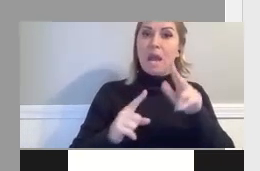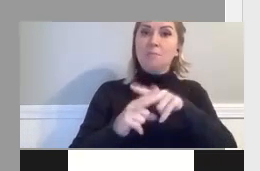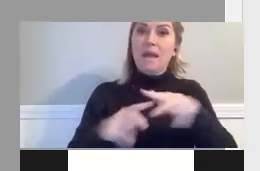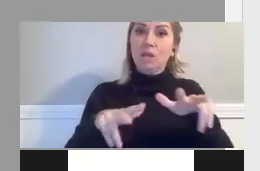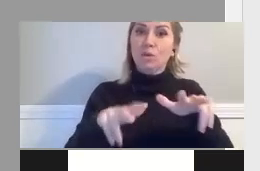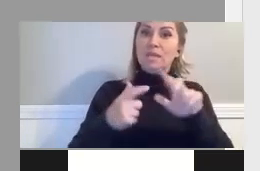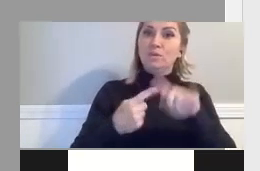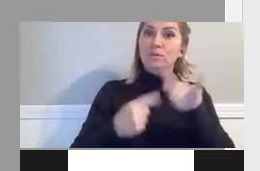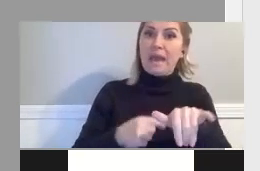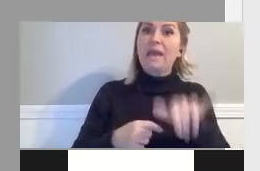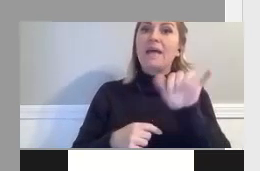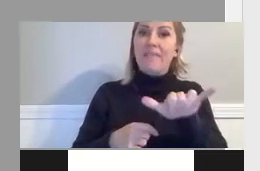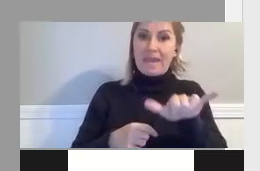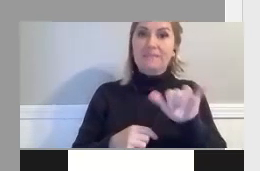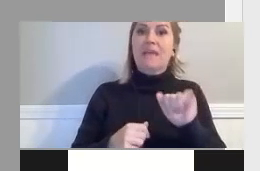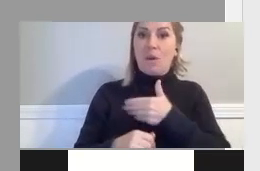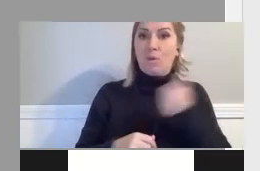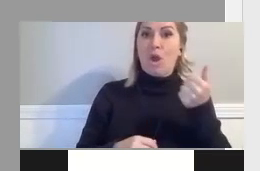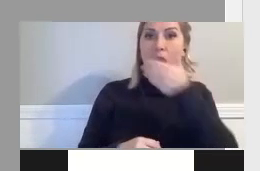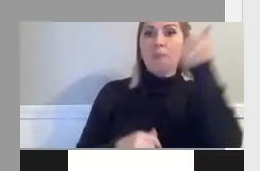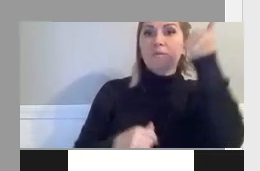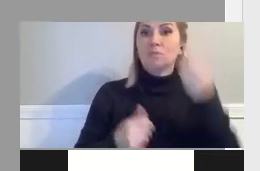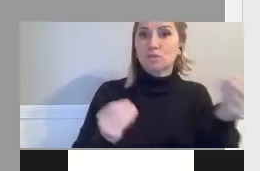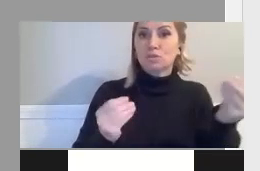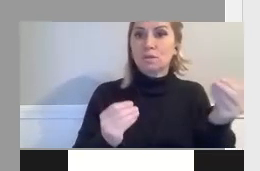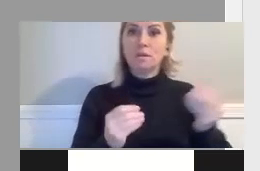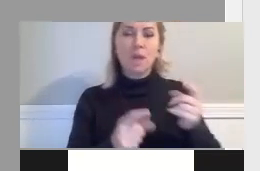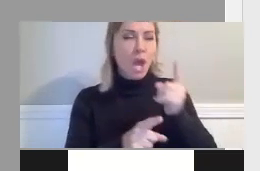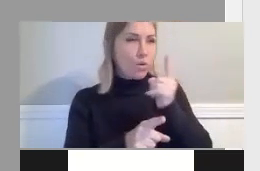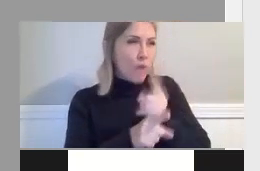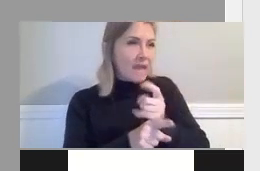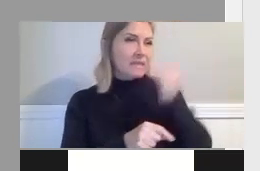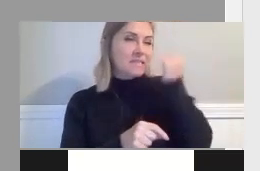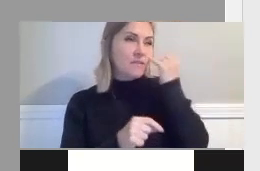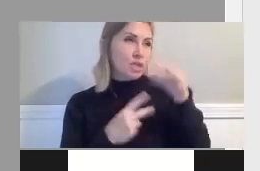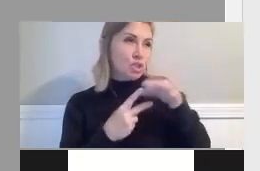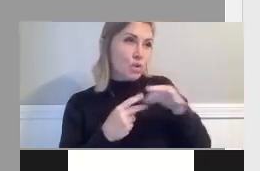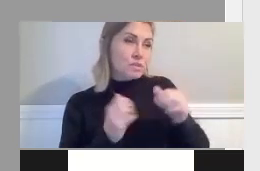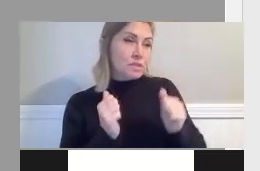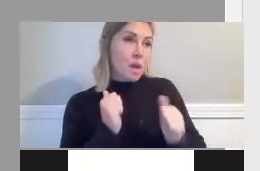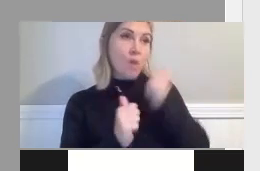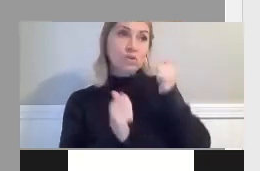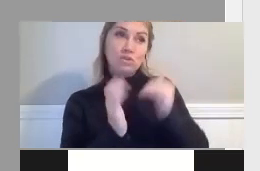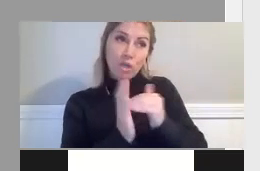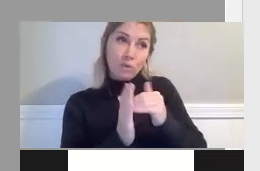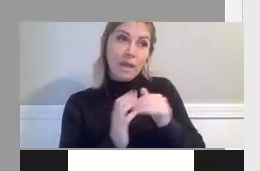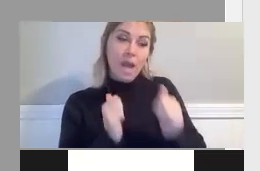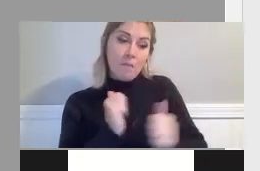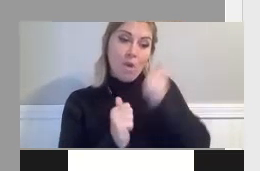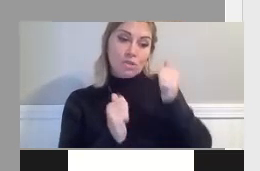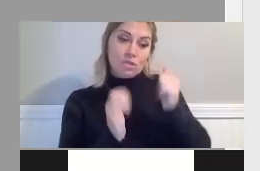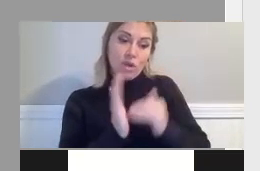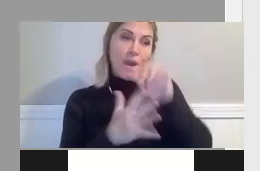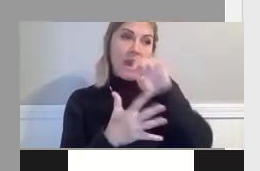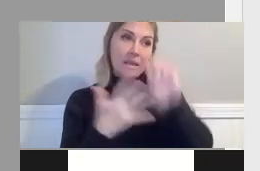optimal solution. But, right, because if we chose the most frequent first, then the most frequent elements would have